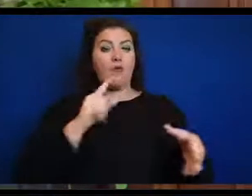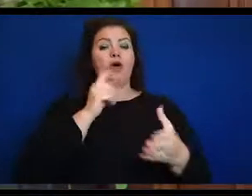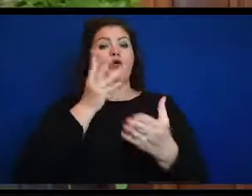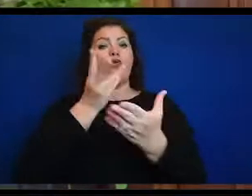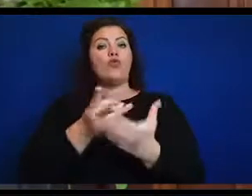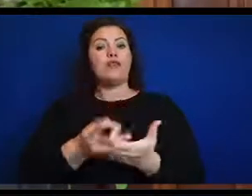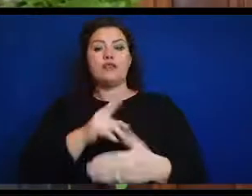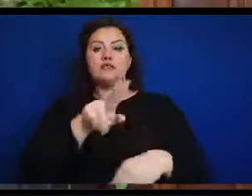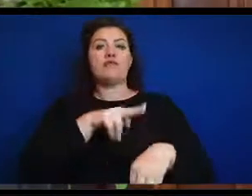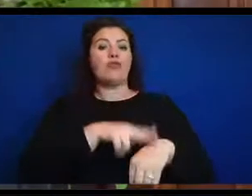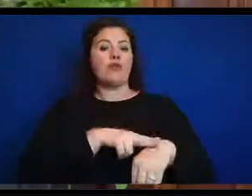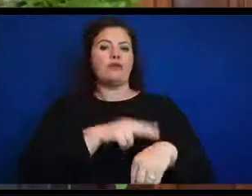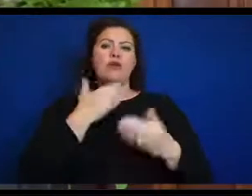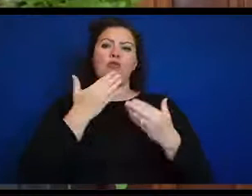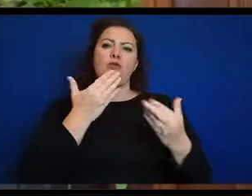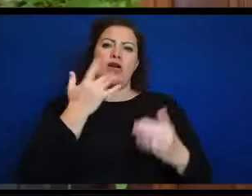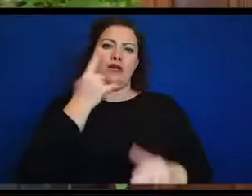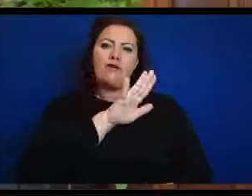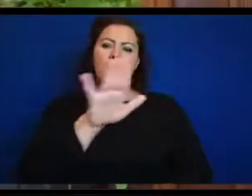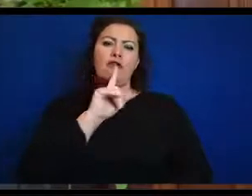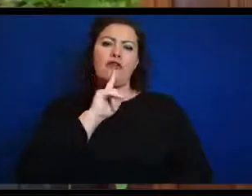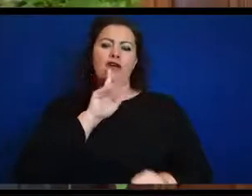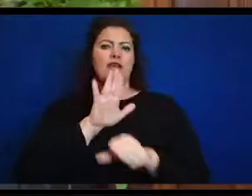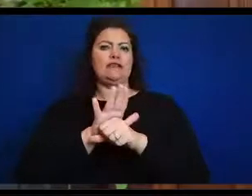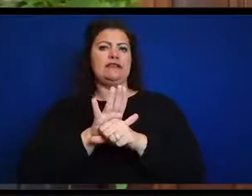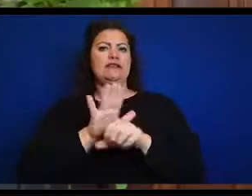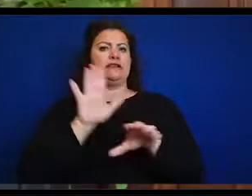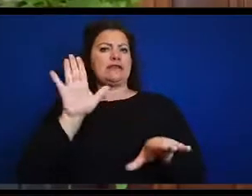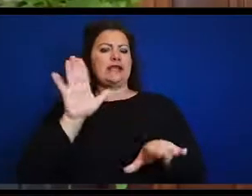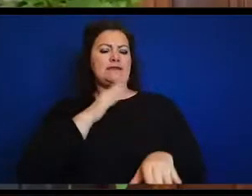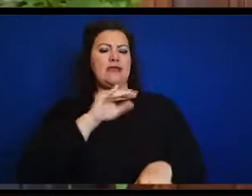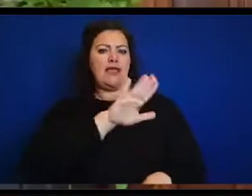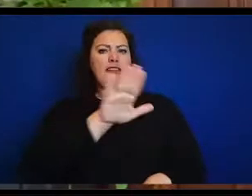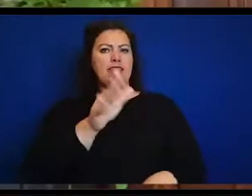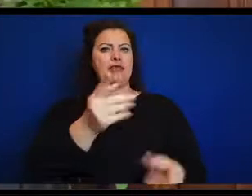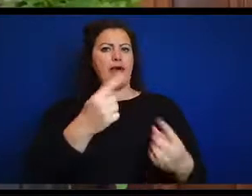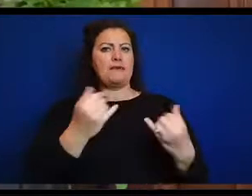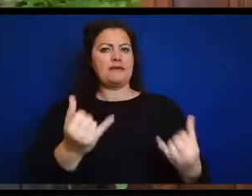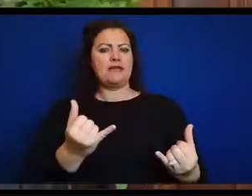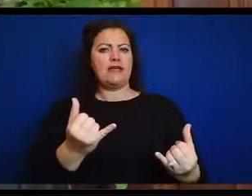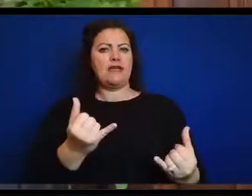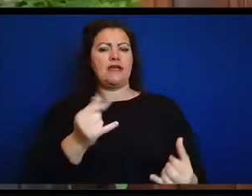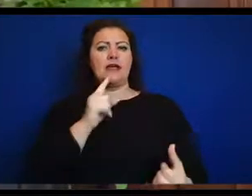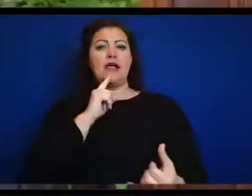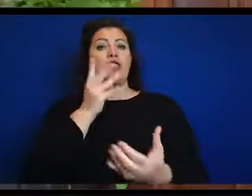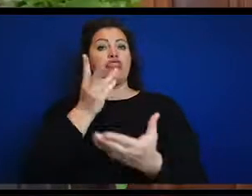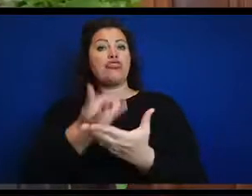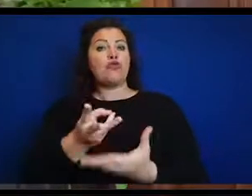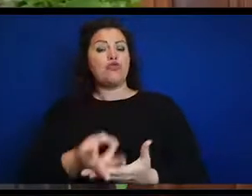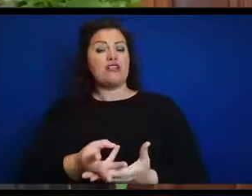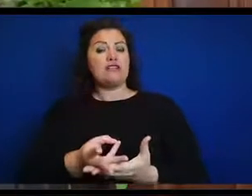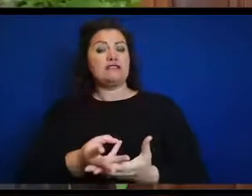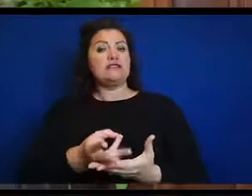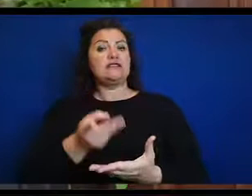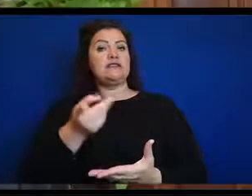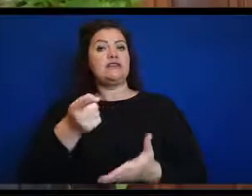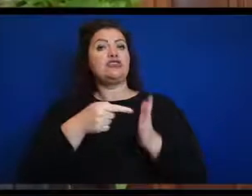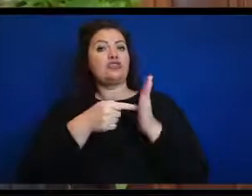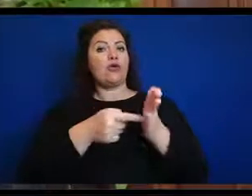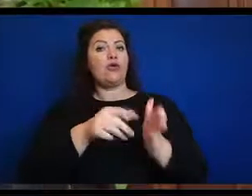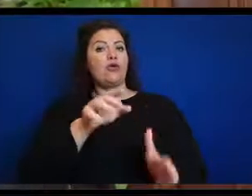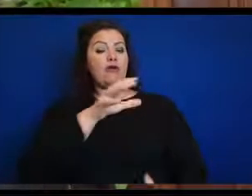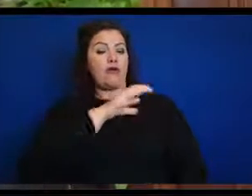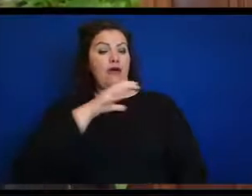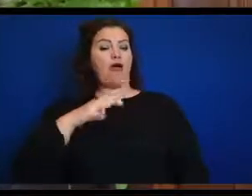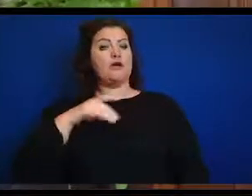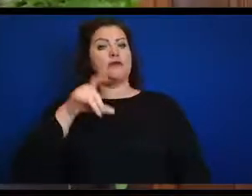and we're grateful for their testimony and their presence today. Our witnesses demonstrated that Congress must do more to